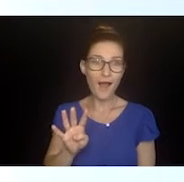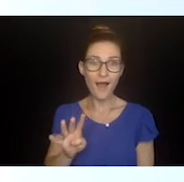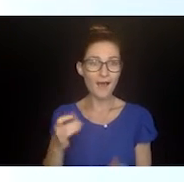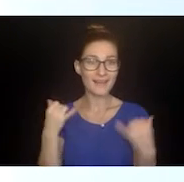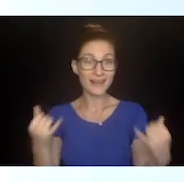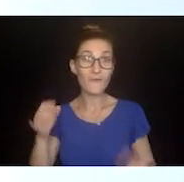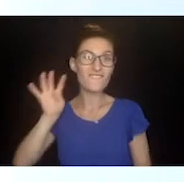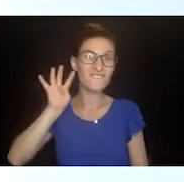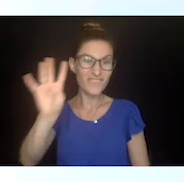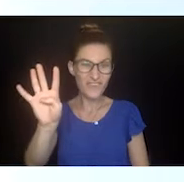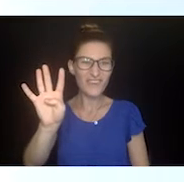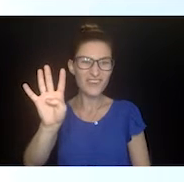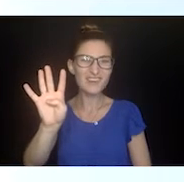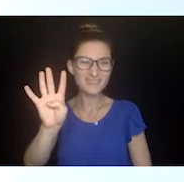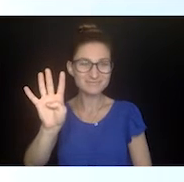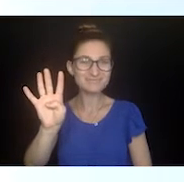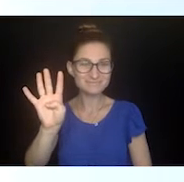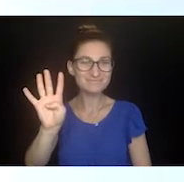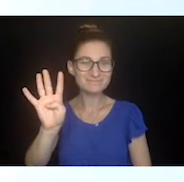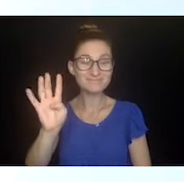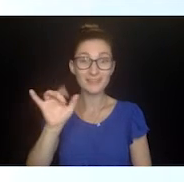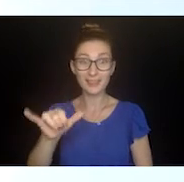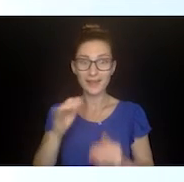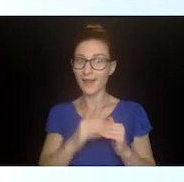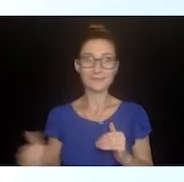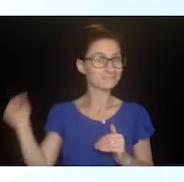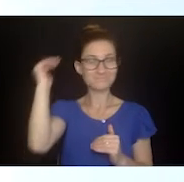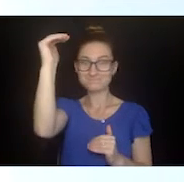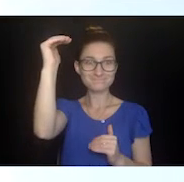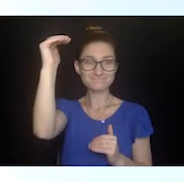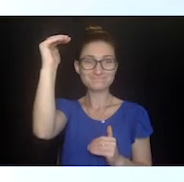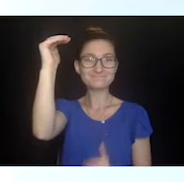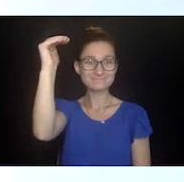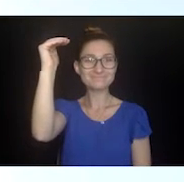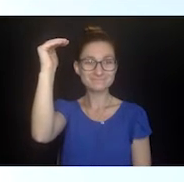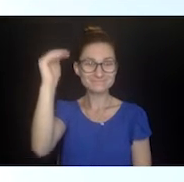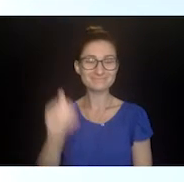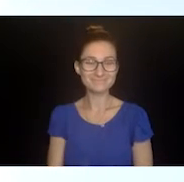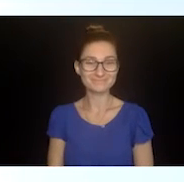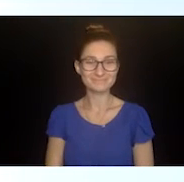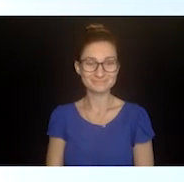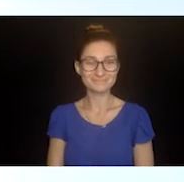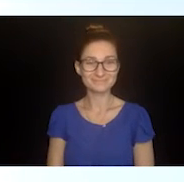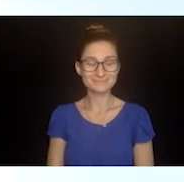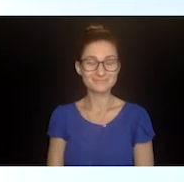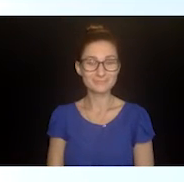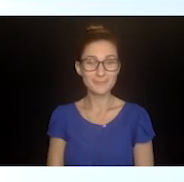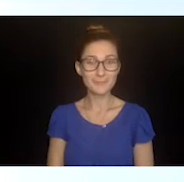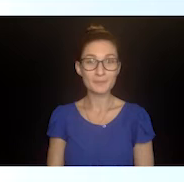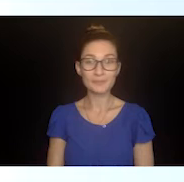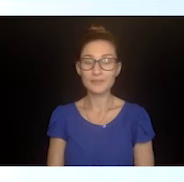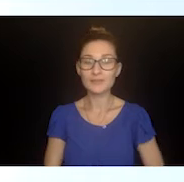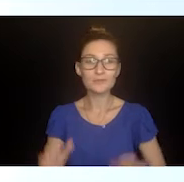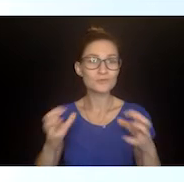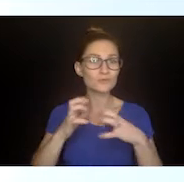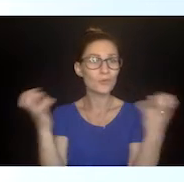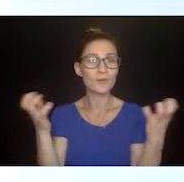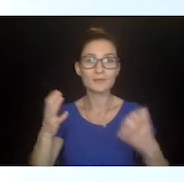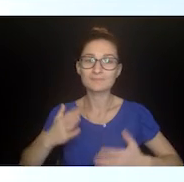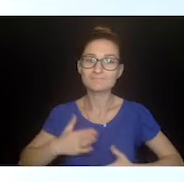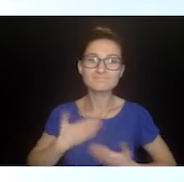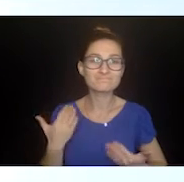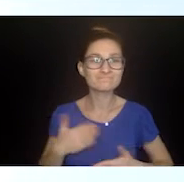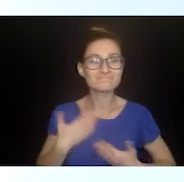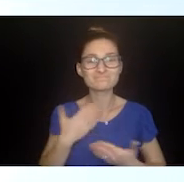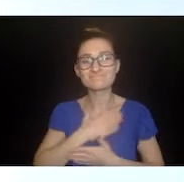I've now got 4. So I've actually gone beyond my wildest dreams. And there's so much joy that